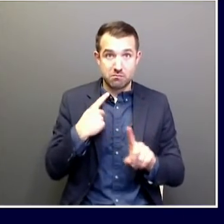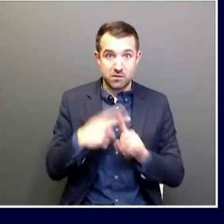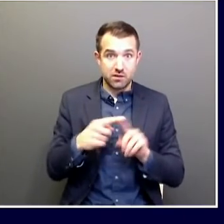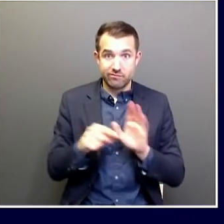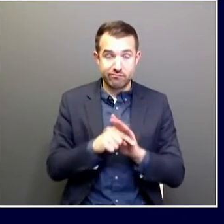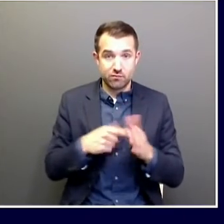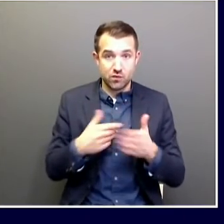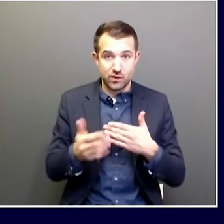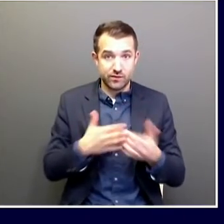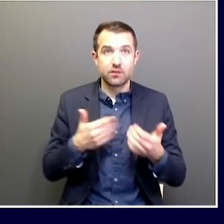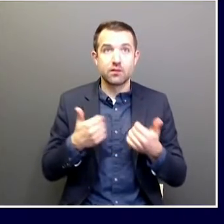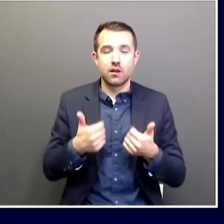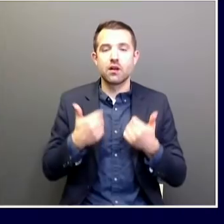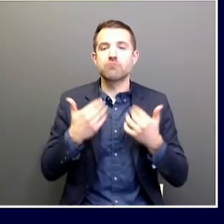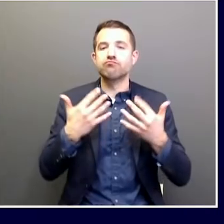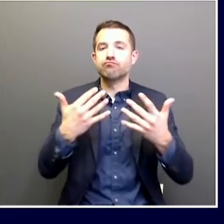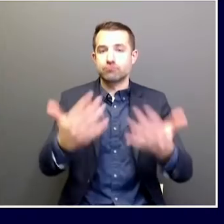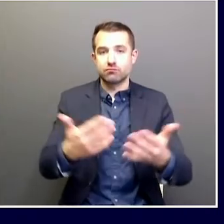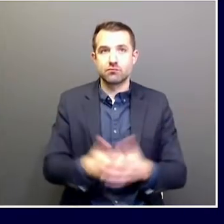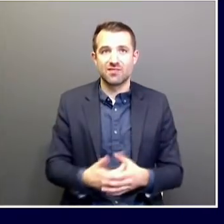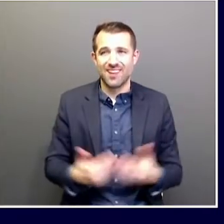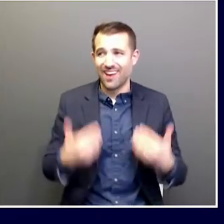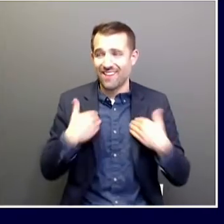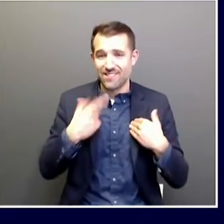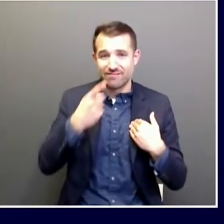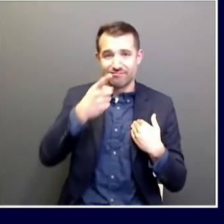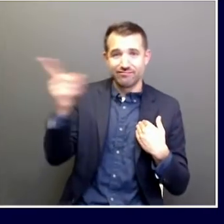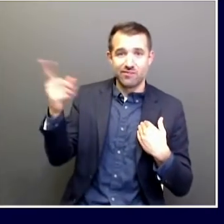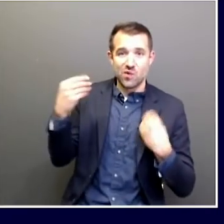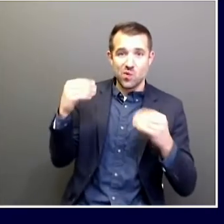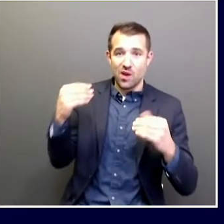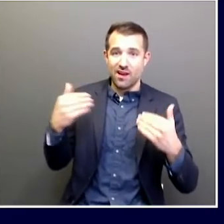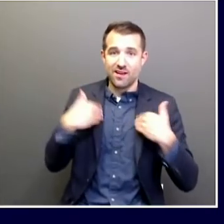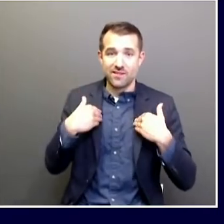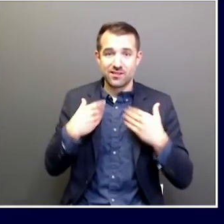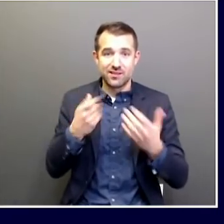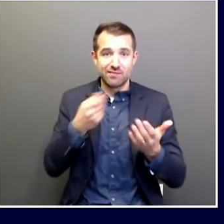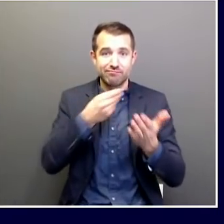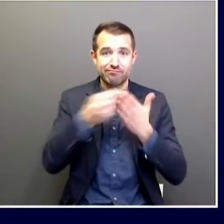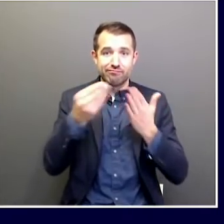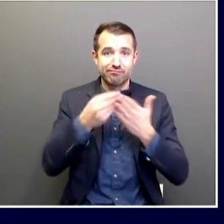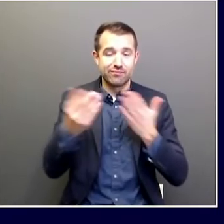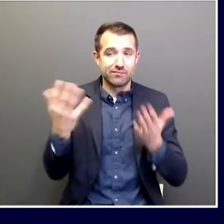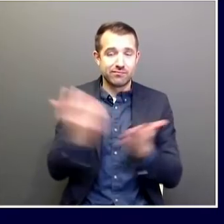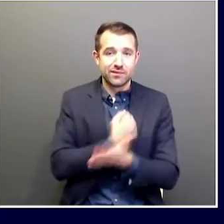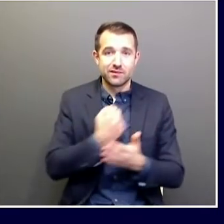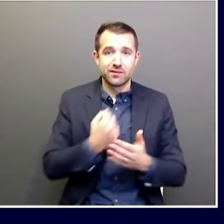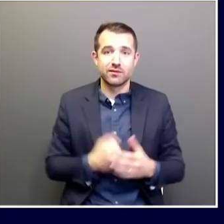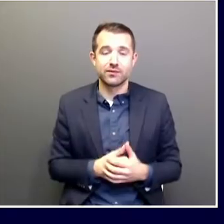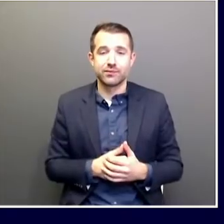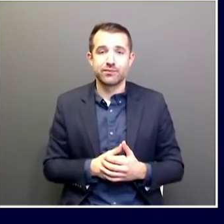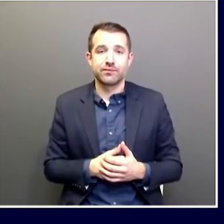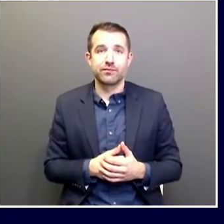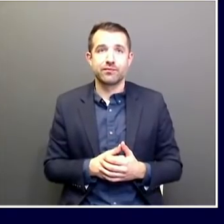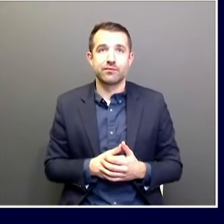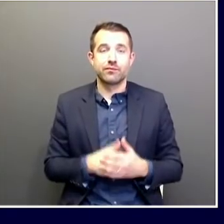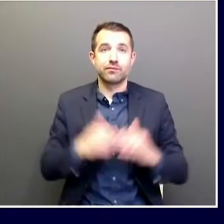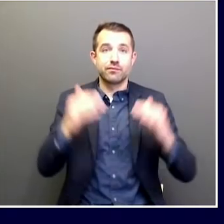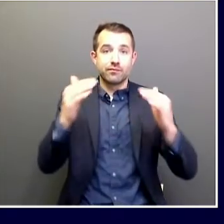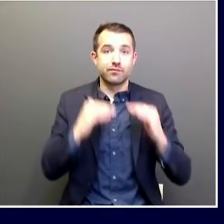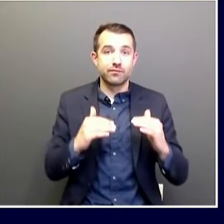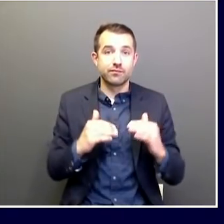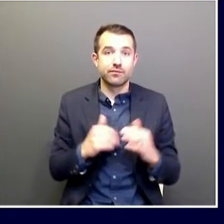is increasing right now. The next thing you can do is to try to do the bulk of your gatherings around a